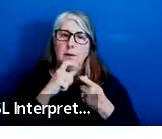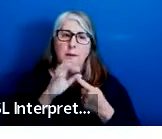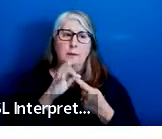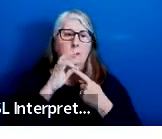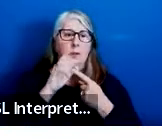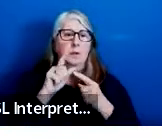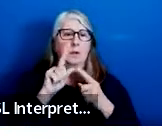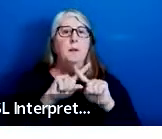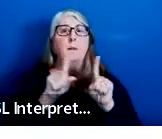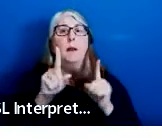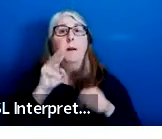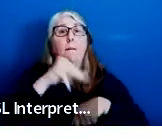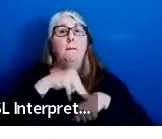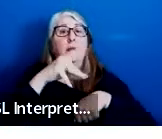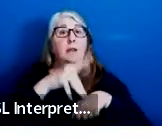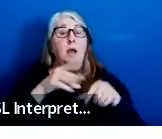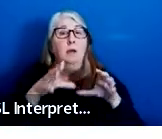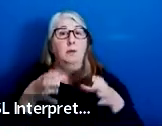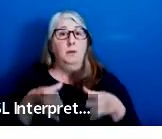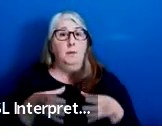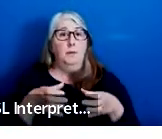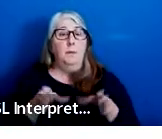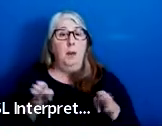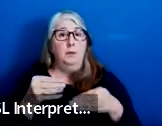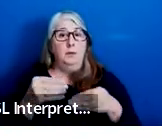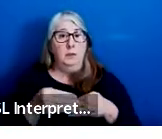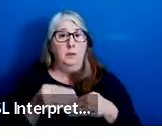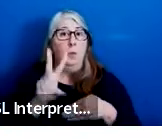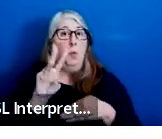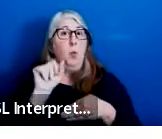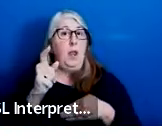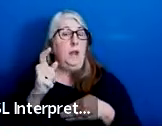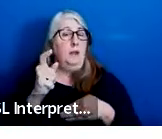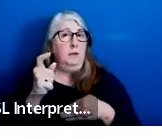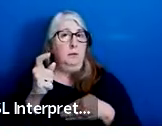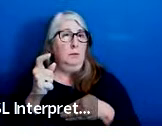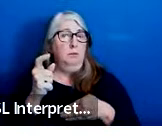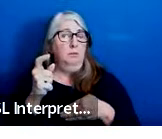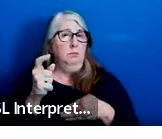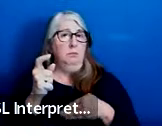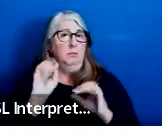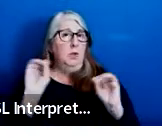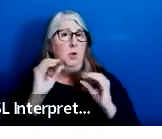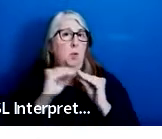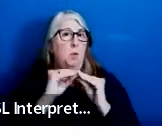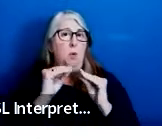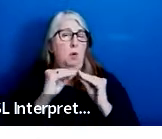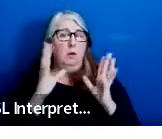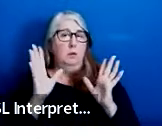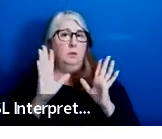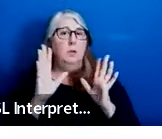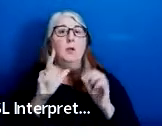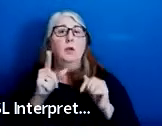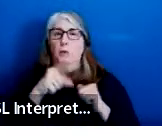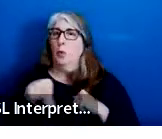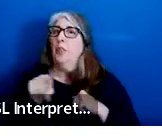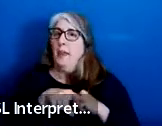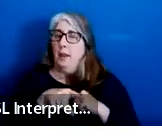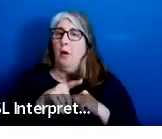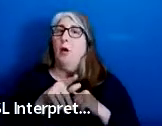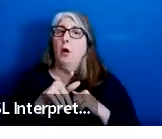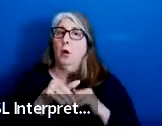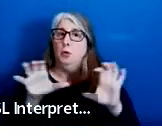McDonald's boxes they've removed their wax. So they're on the leading edge of the compost effort